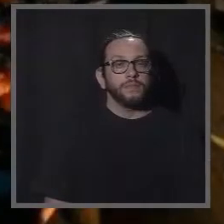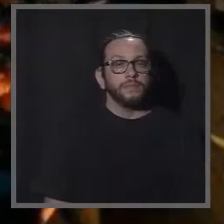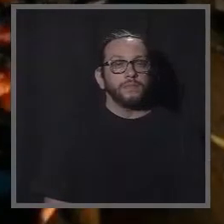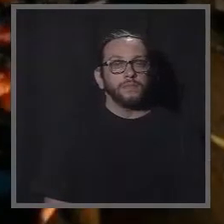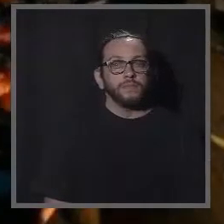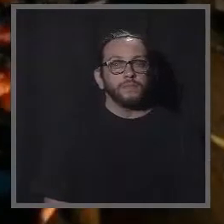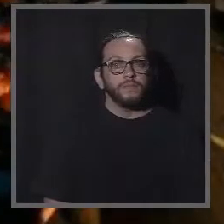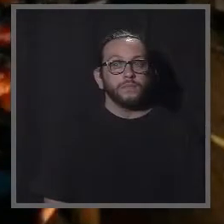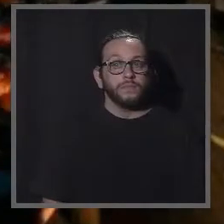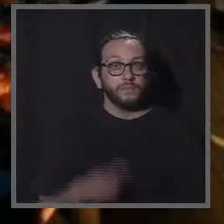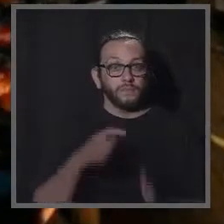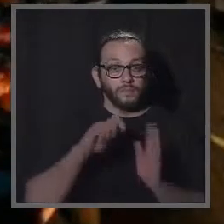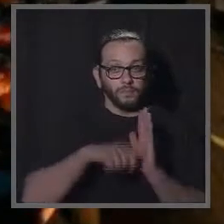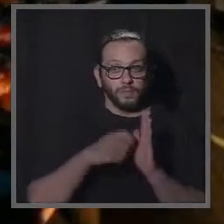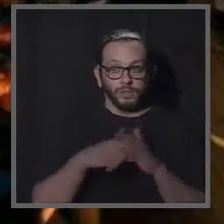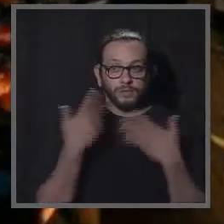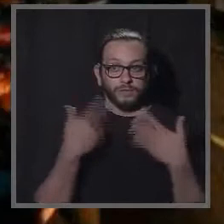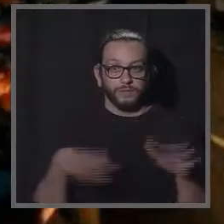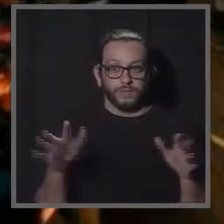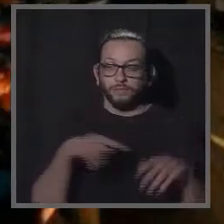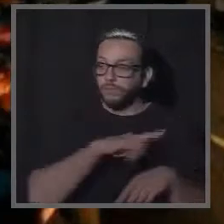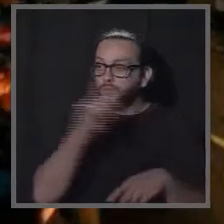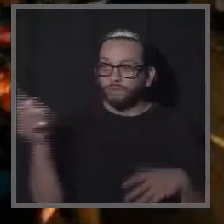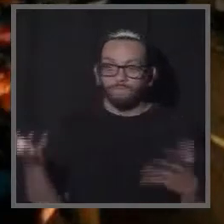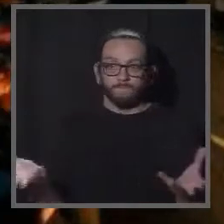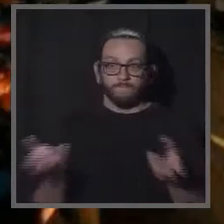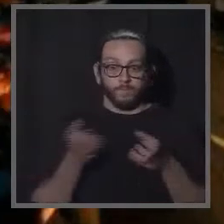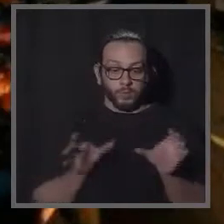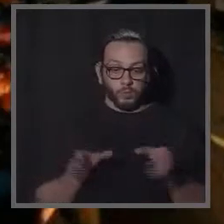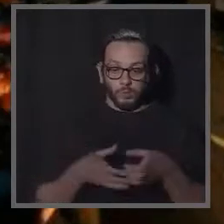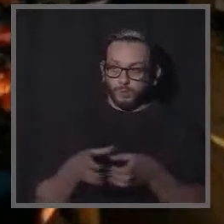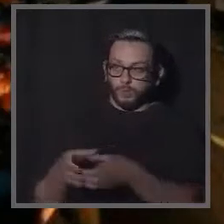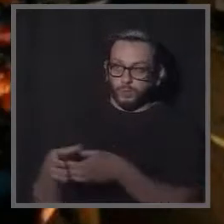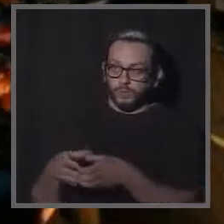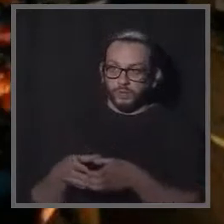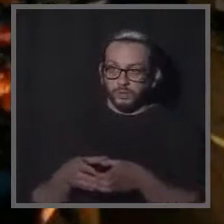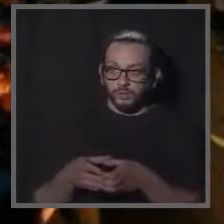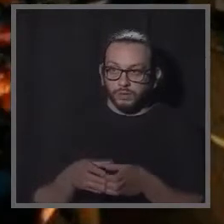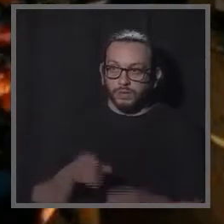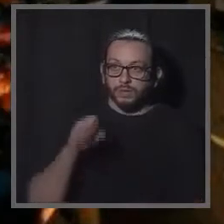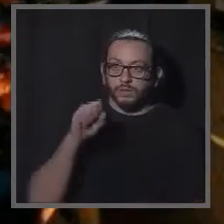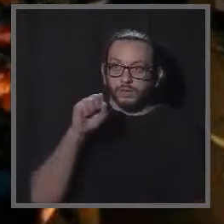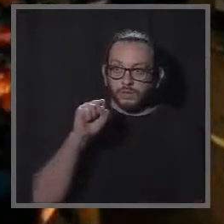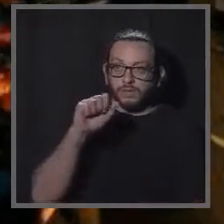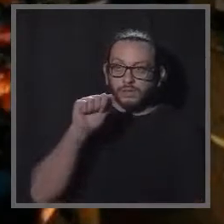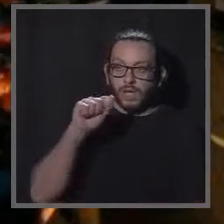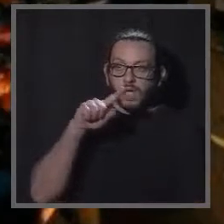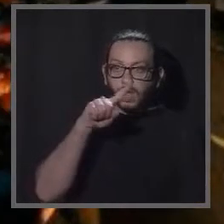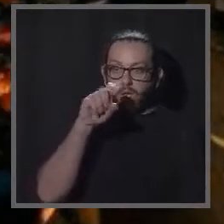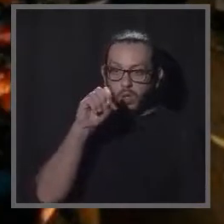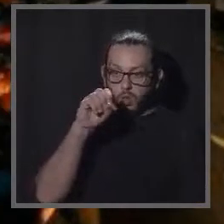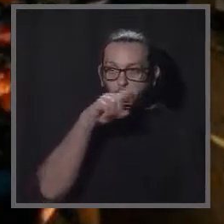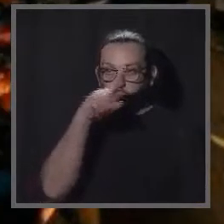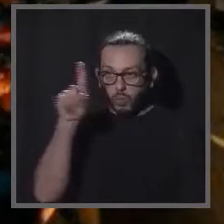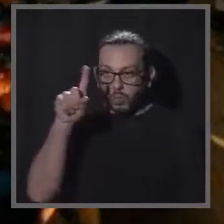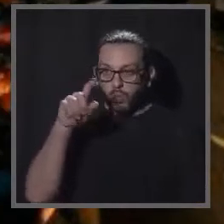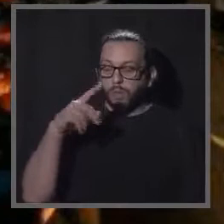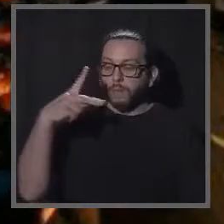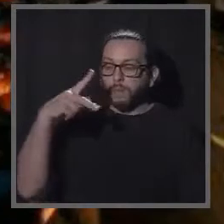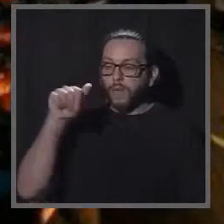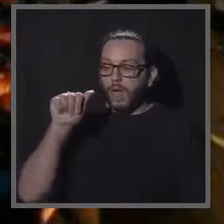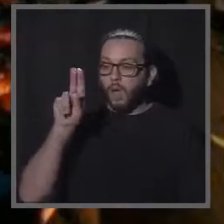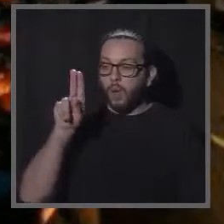This was a project of a group from São Paulo. This was their